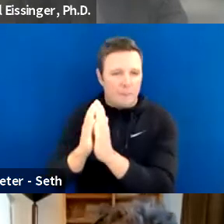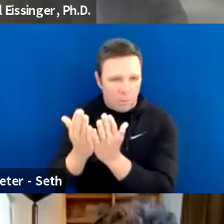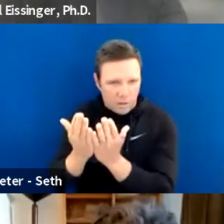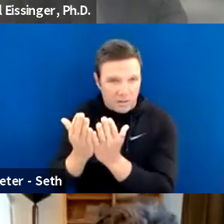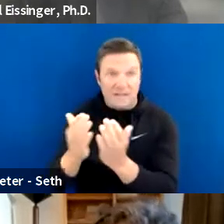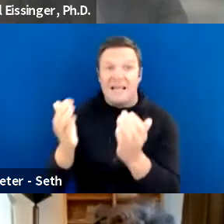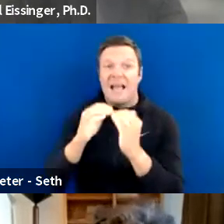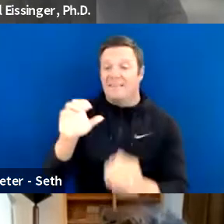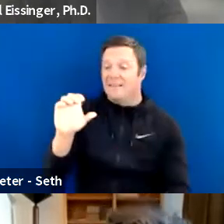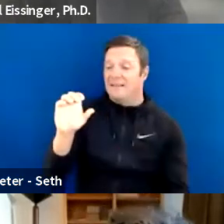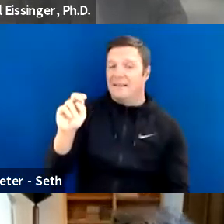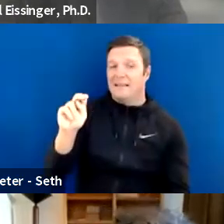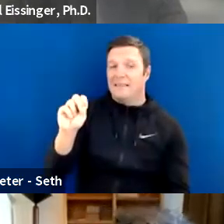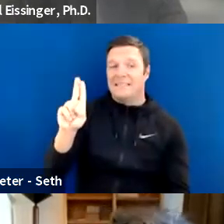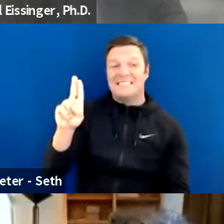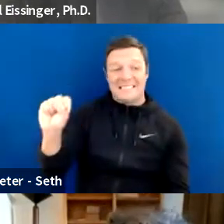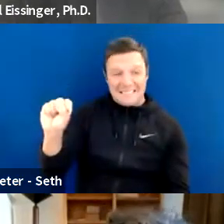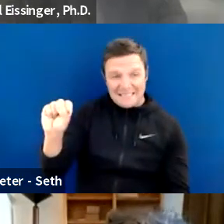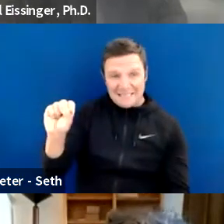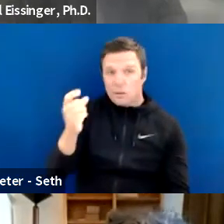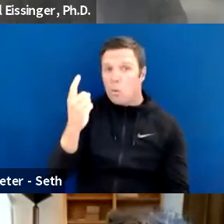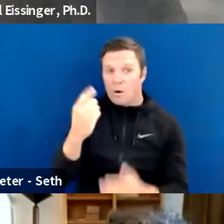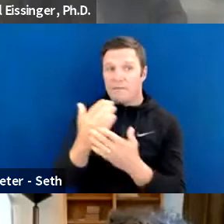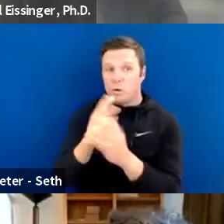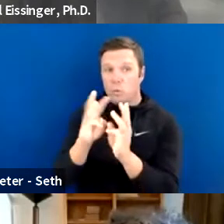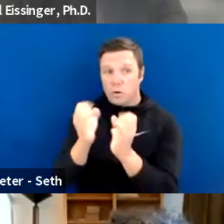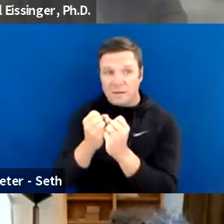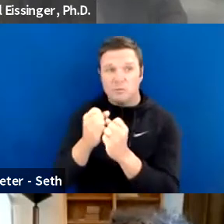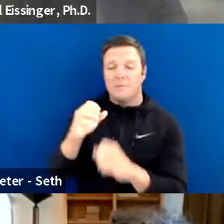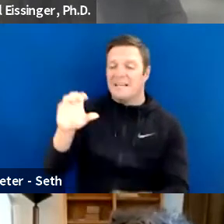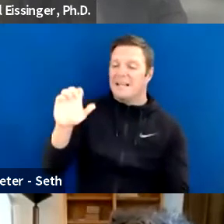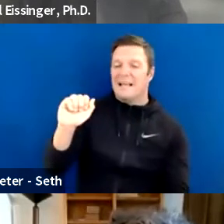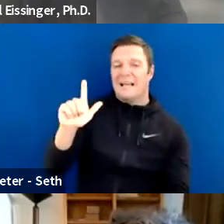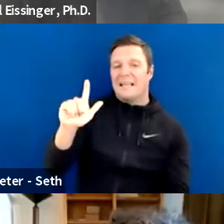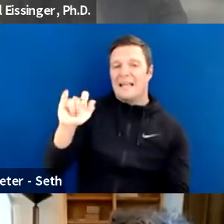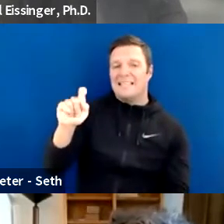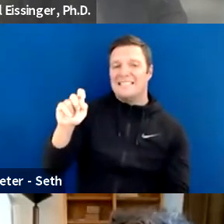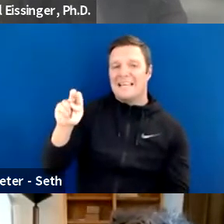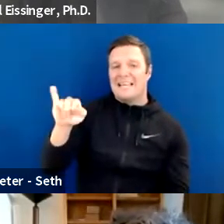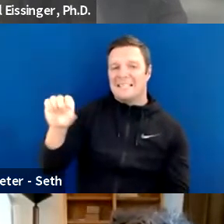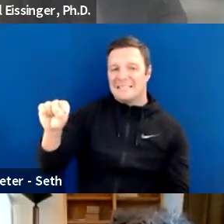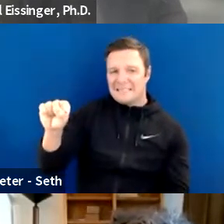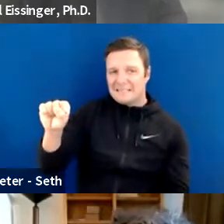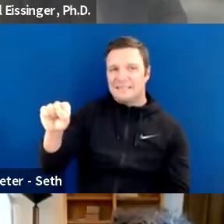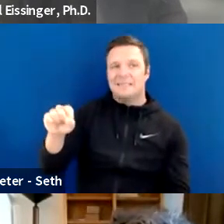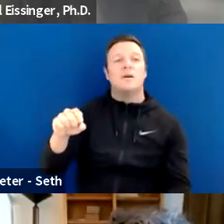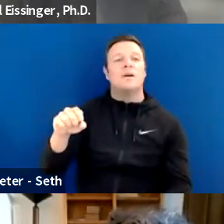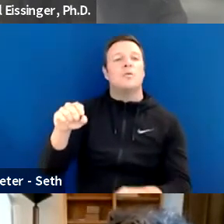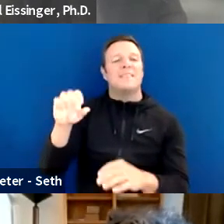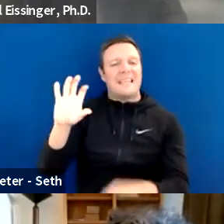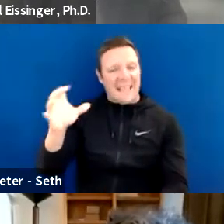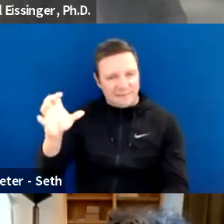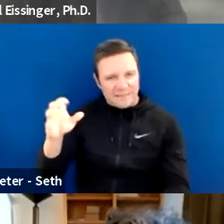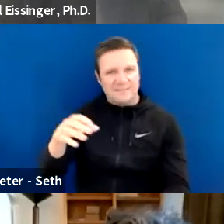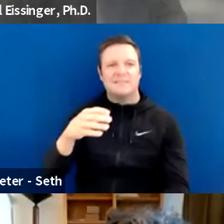our new workshops is going to be calisthenics with Canvas and the grade book, and that